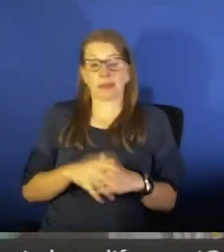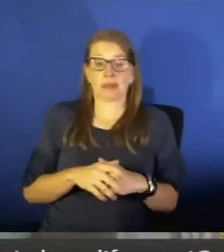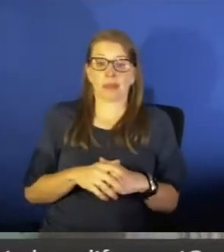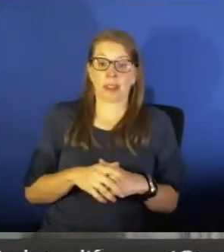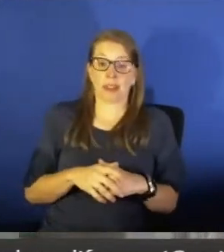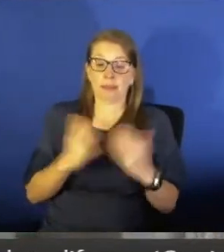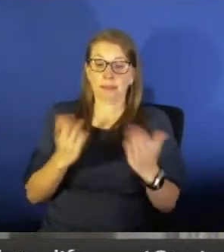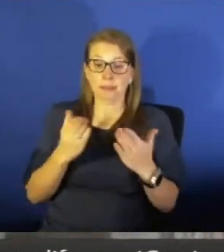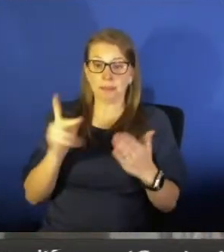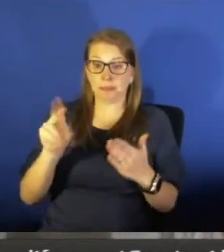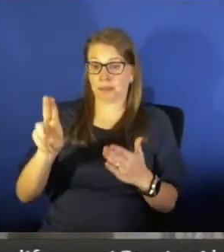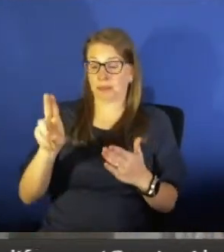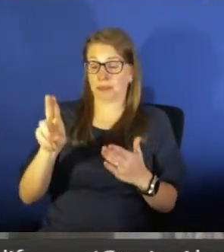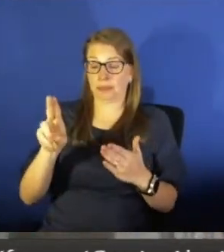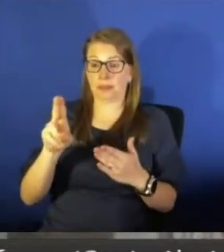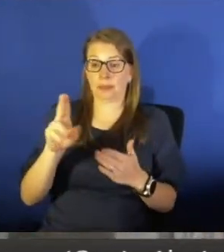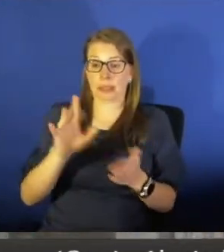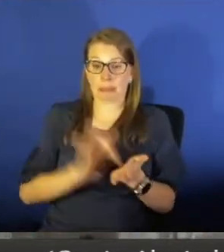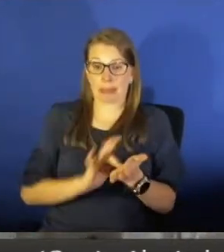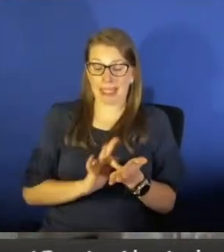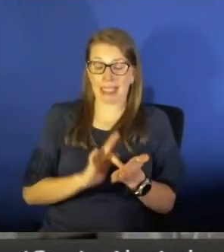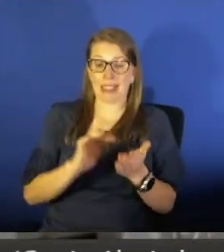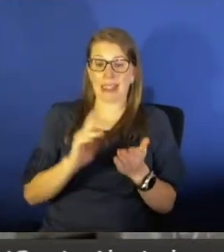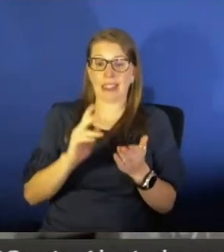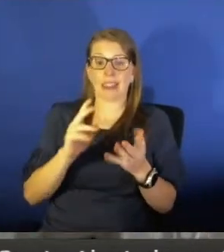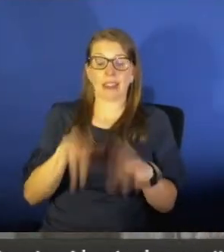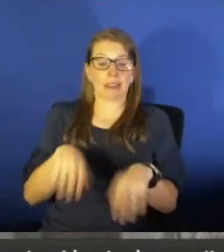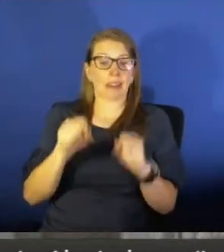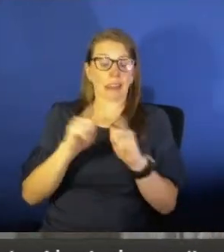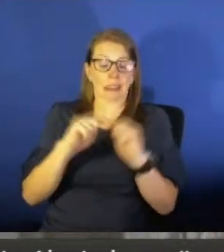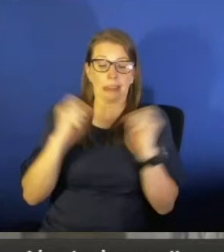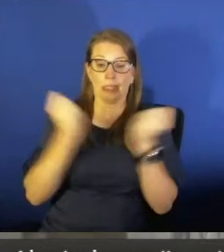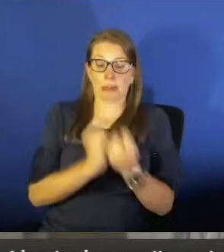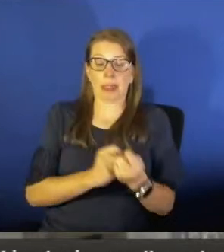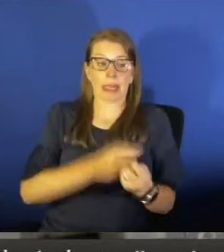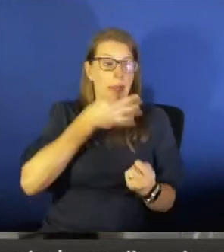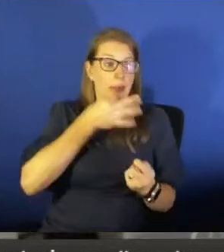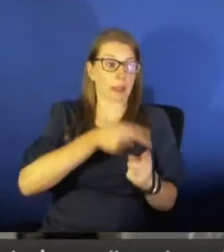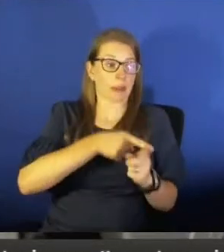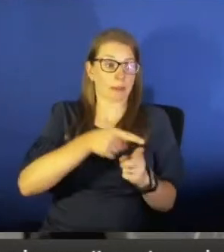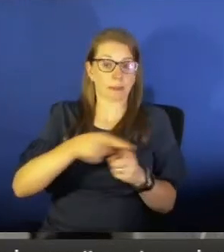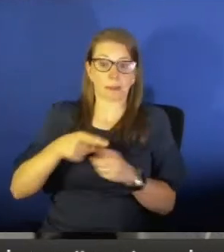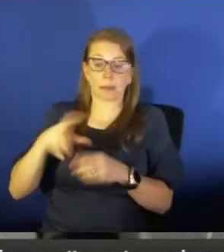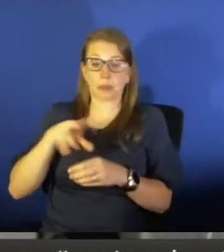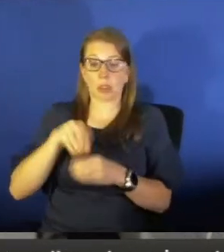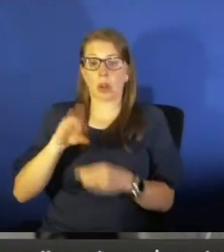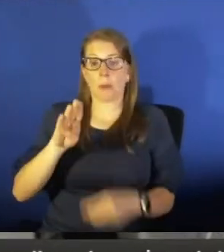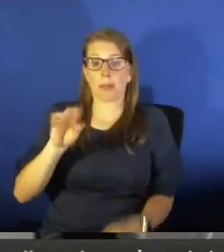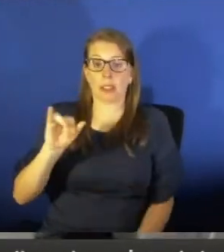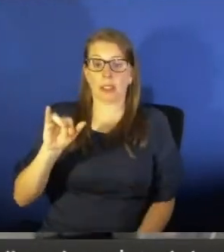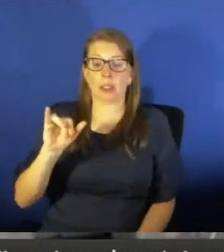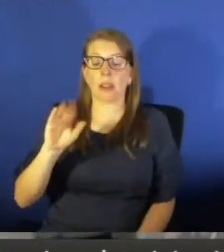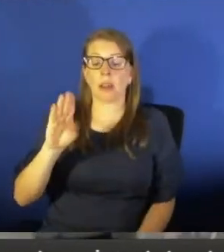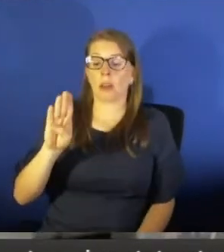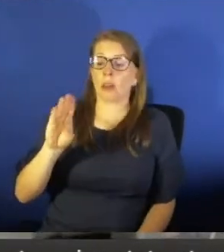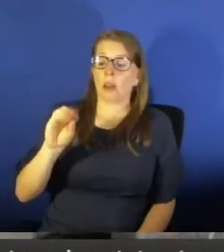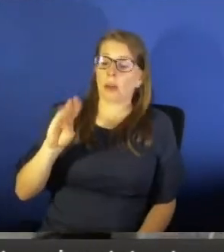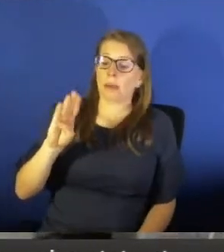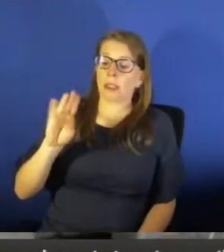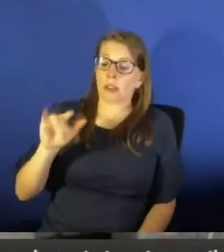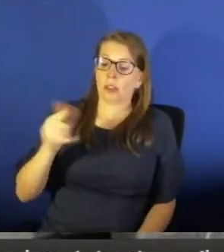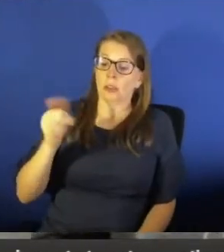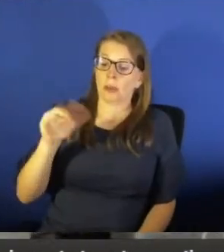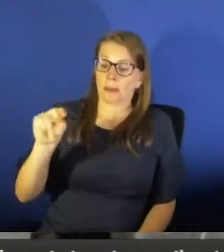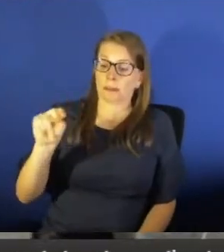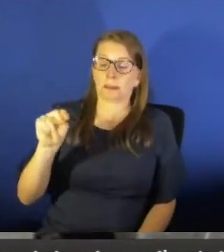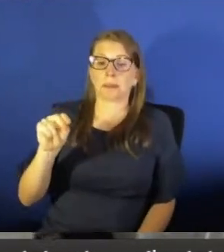Med, everything is a village. We've got people who are experts in their field, including OB. So our OB colleagues helped us out so much. They would